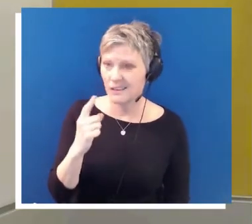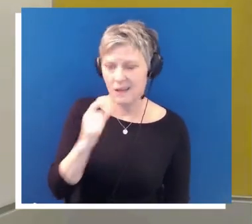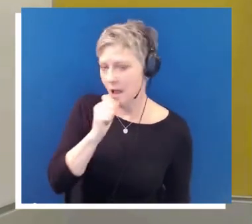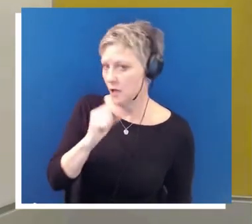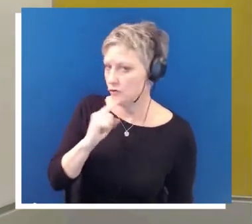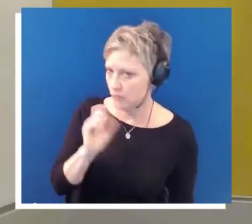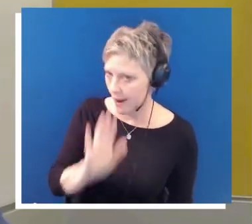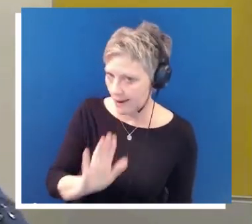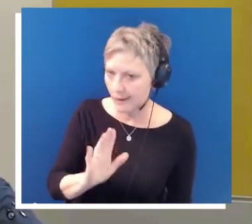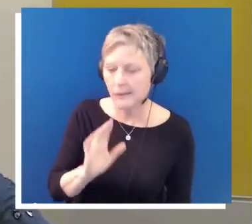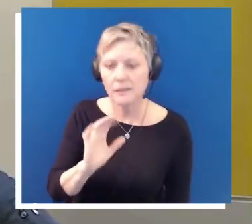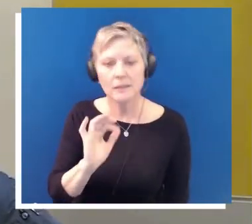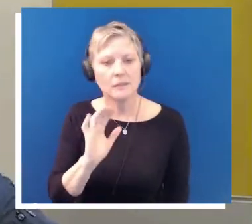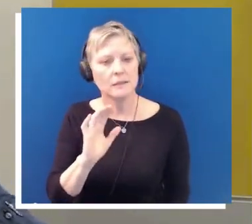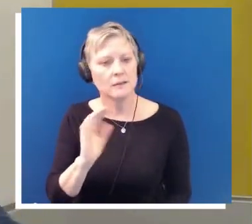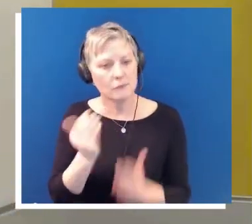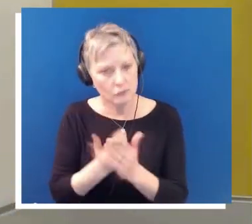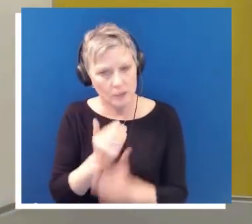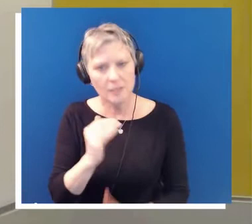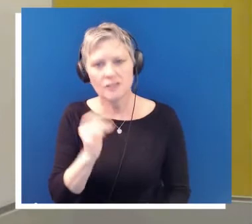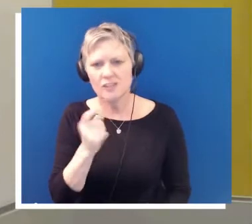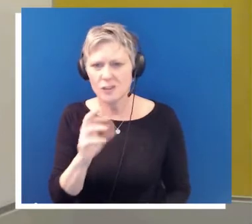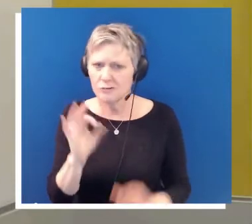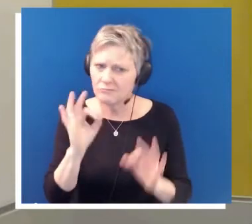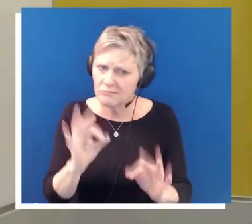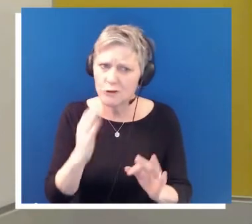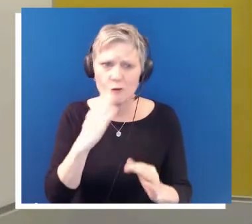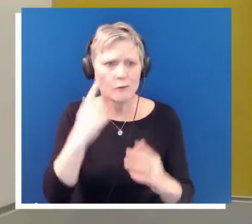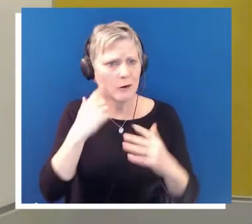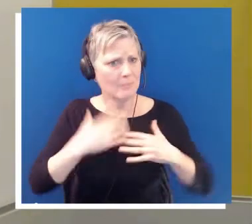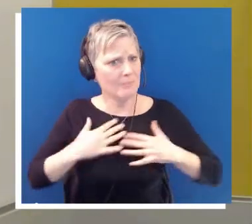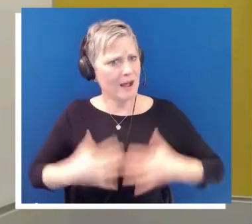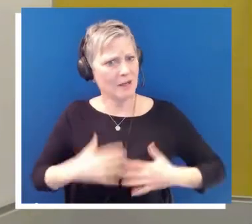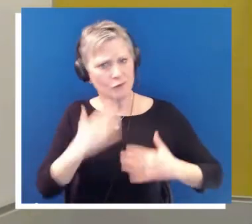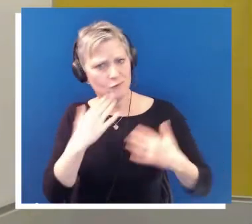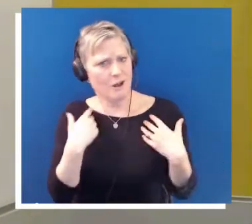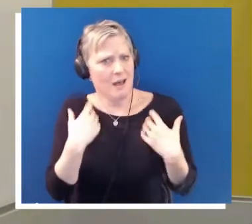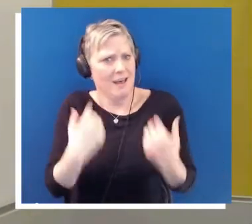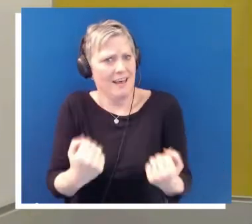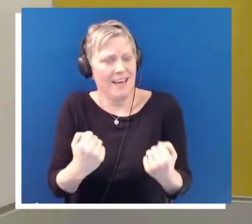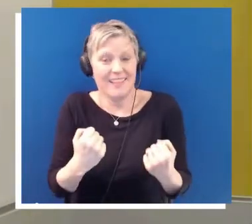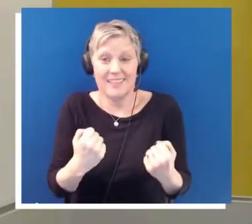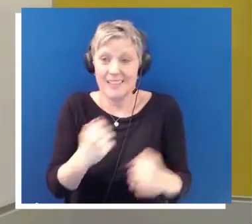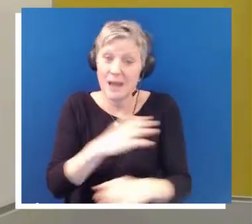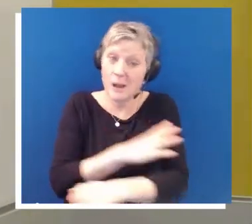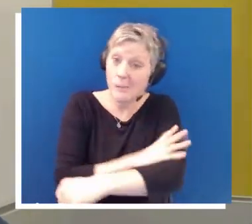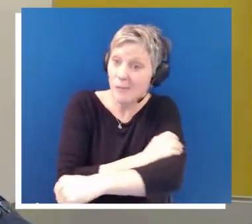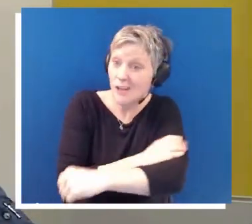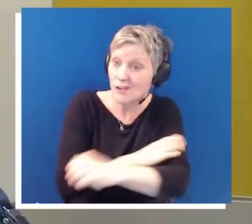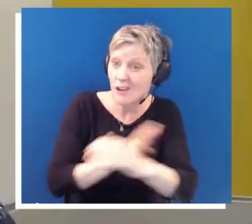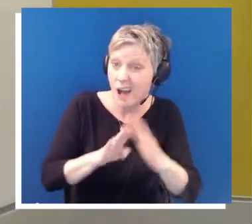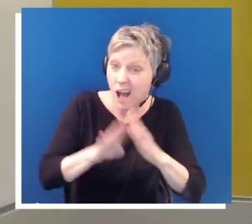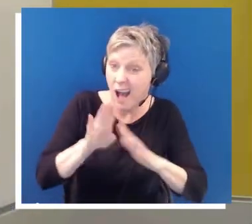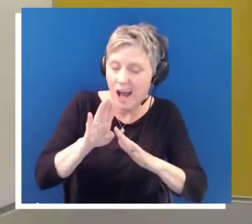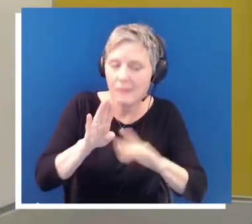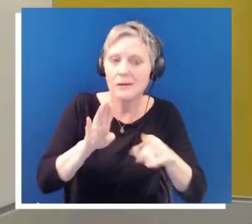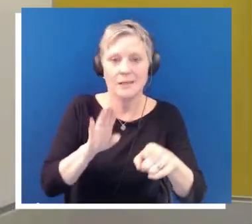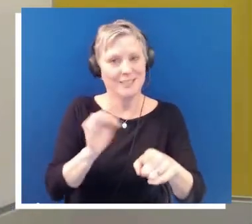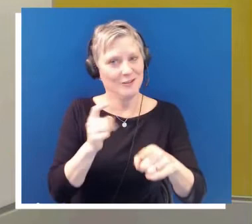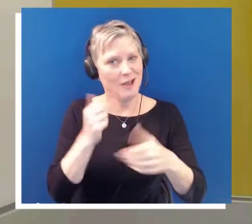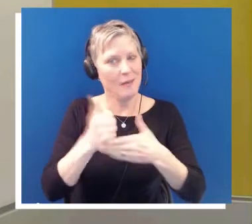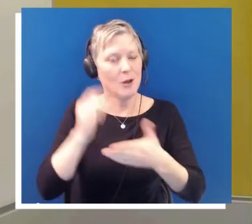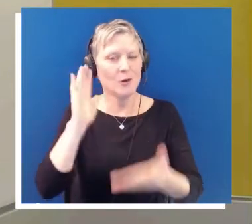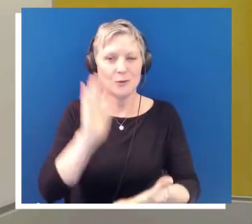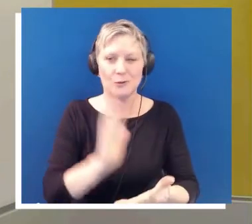good for you. It actually lowers your blood pressure. You might have heard the thing, food is medicine. Well, I